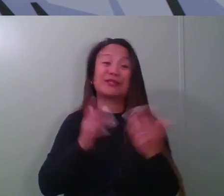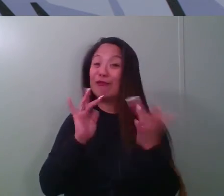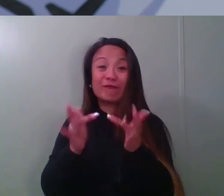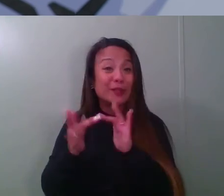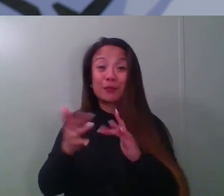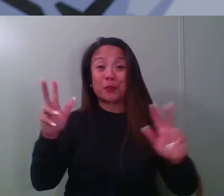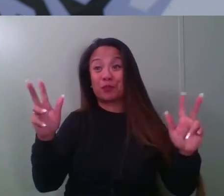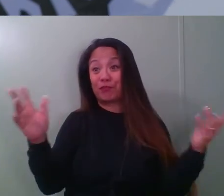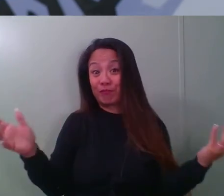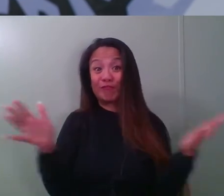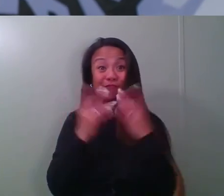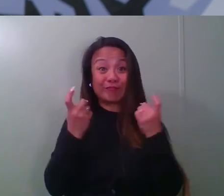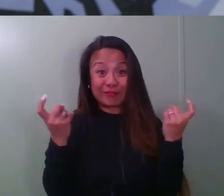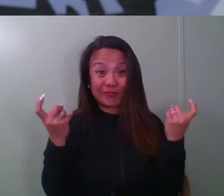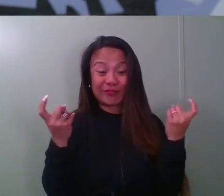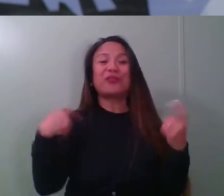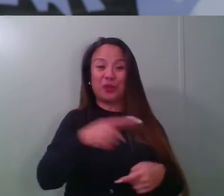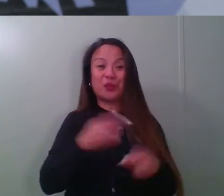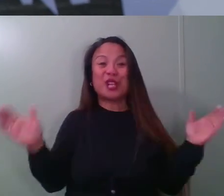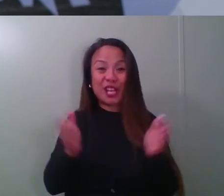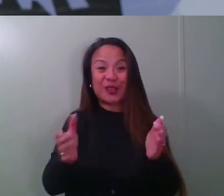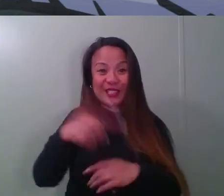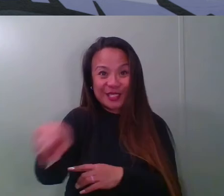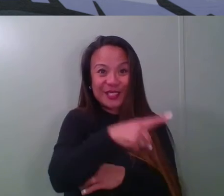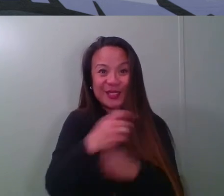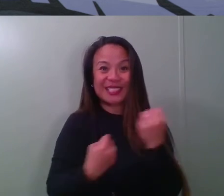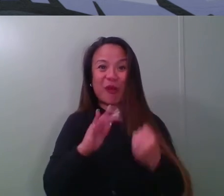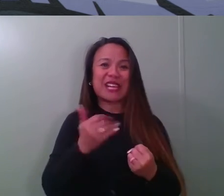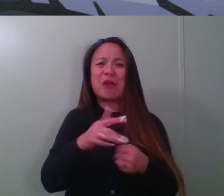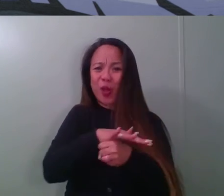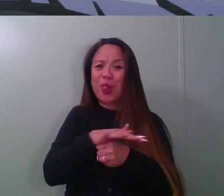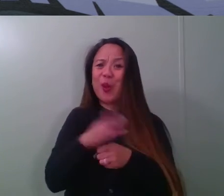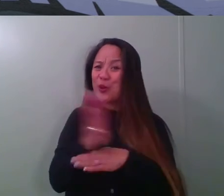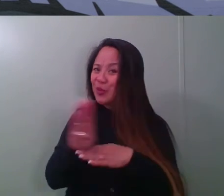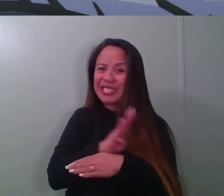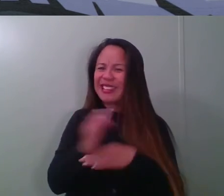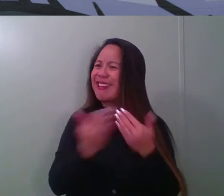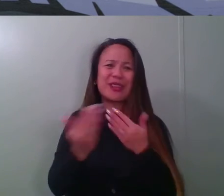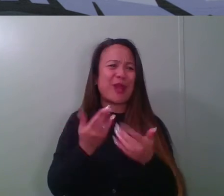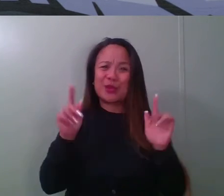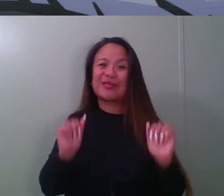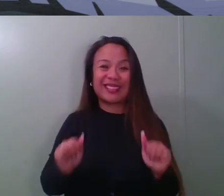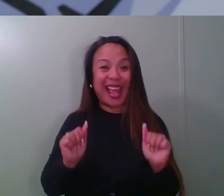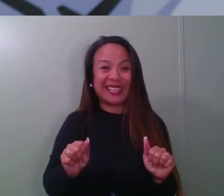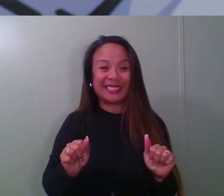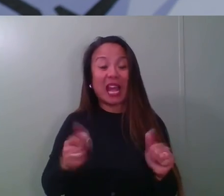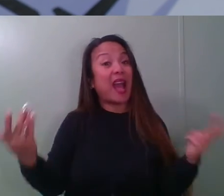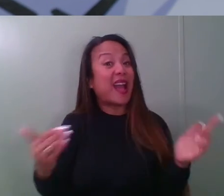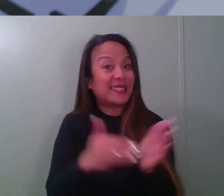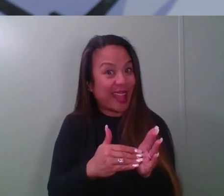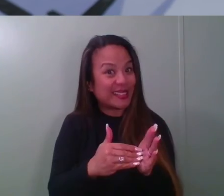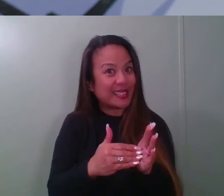downtown area. But with the festival going virtual this year, we encourage you to support our local businesses in